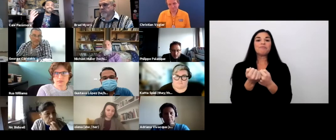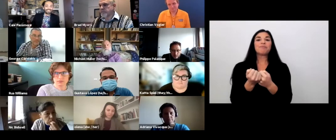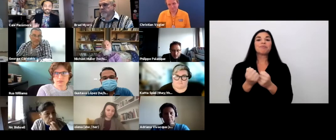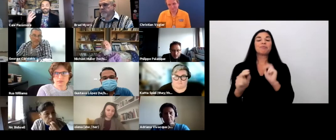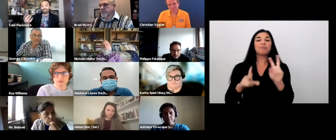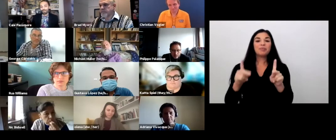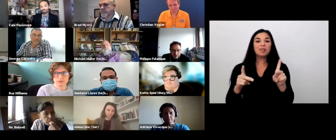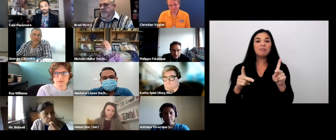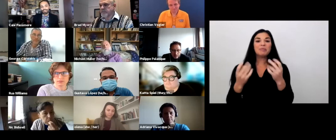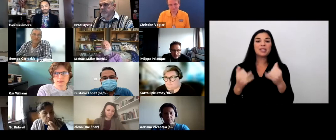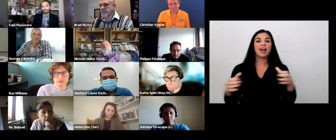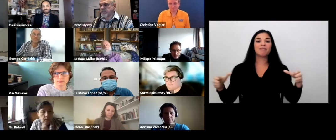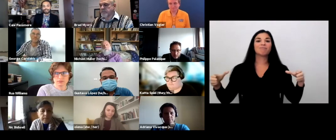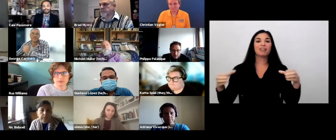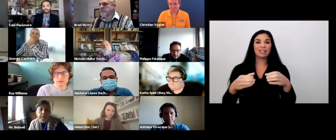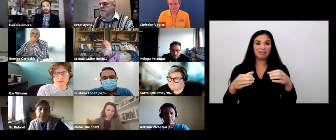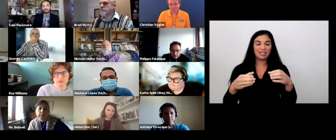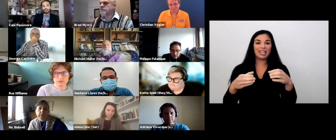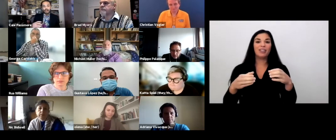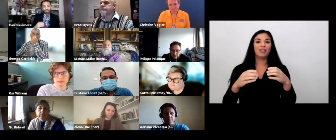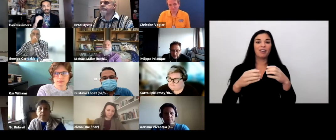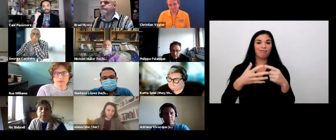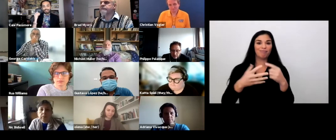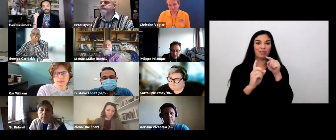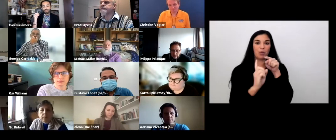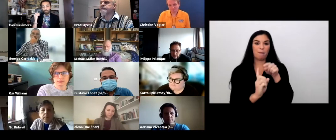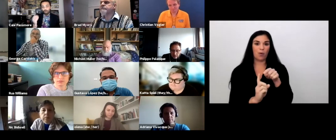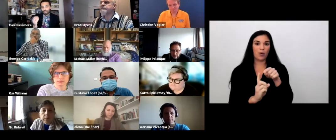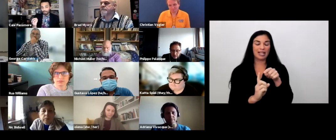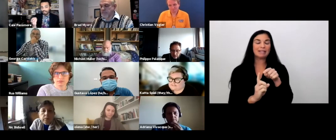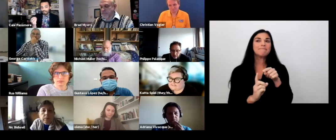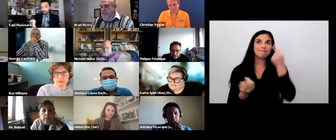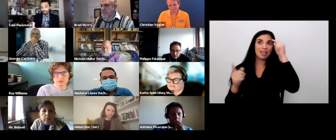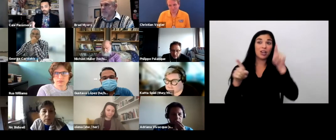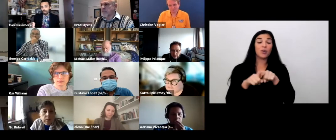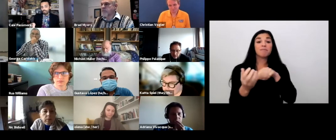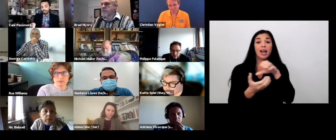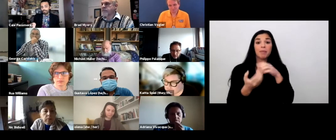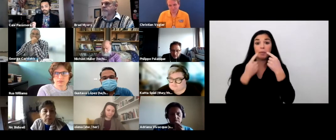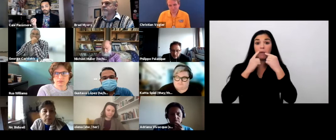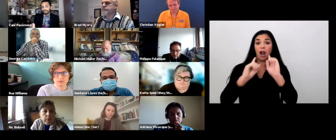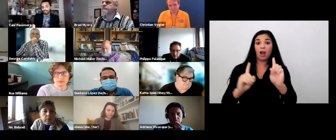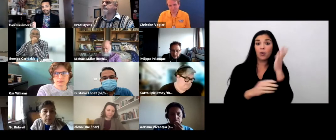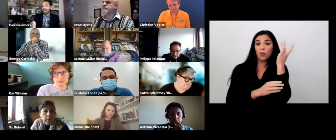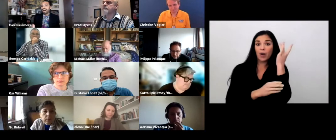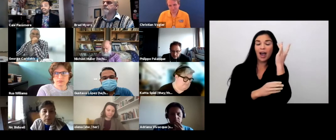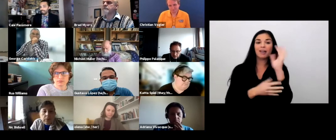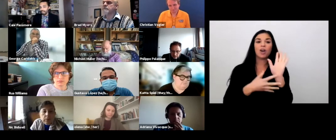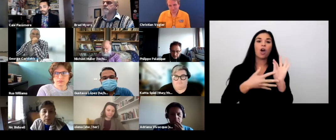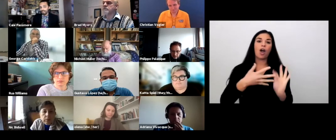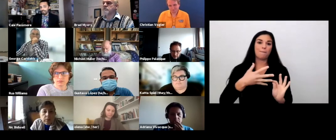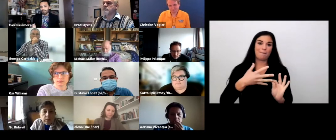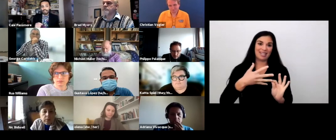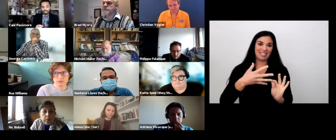come together around the following points, which is that hybrid works because it gives people options for degrees and kinds